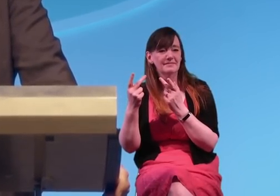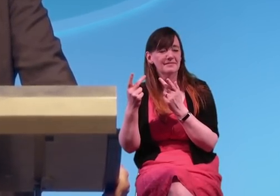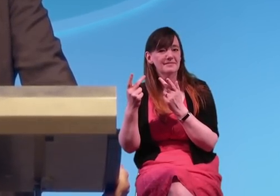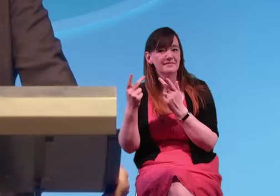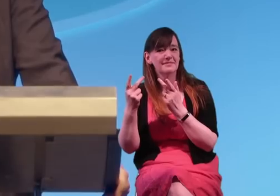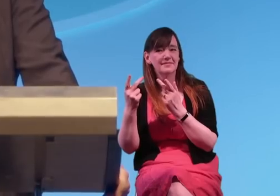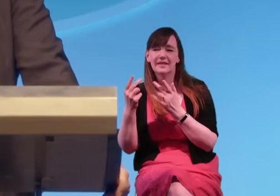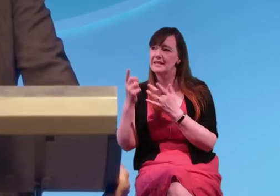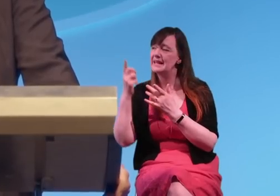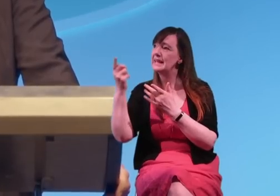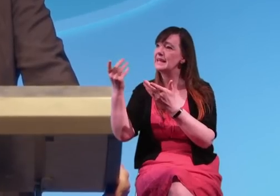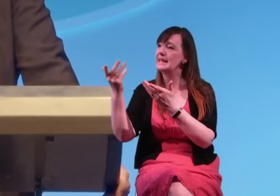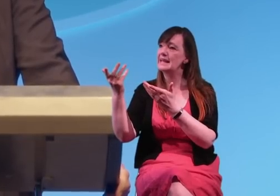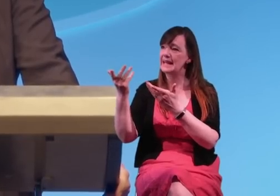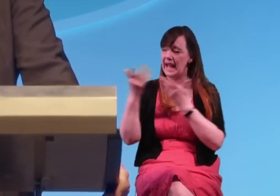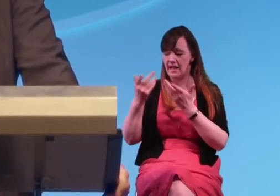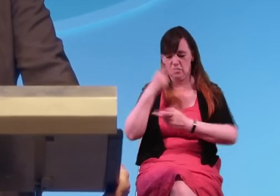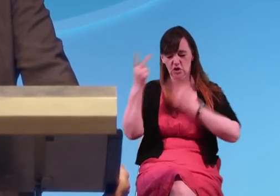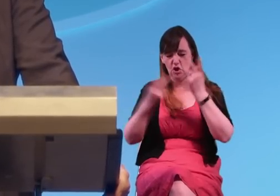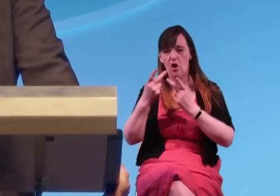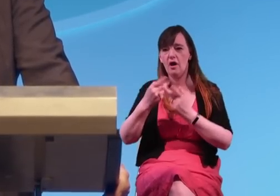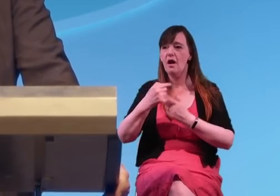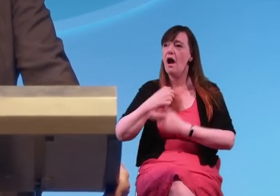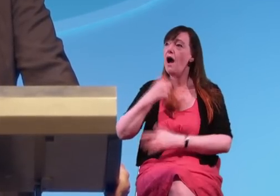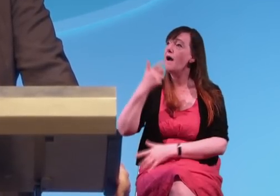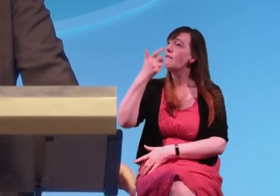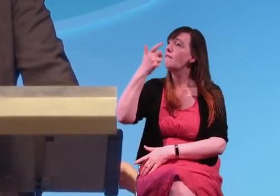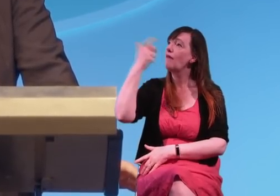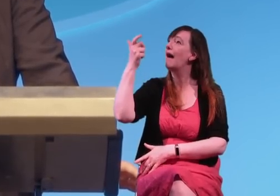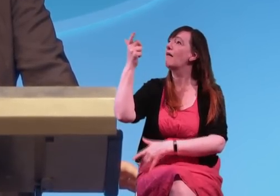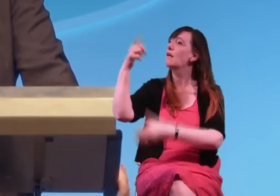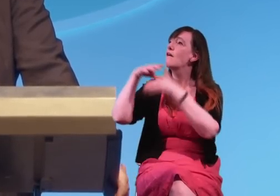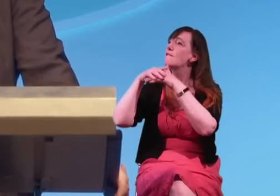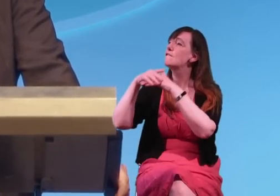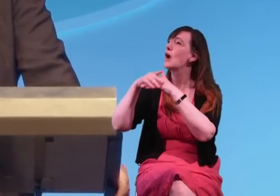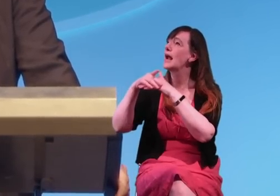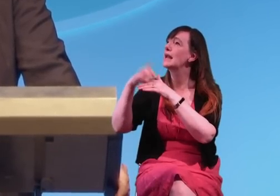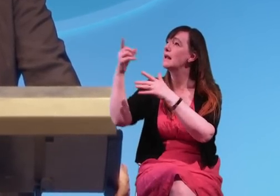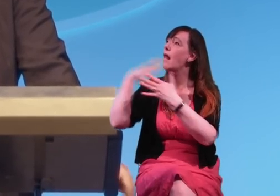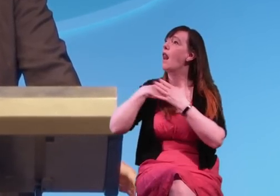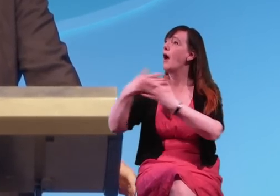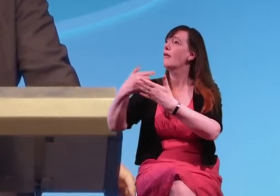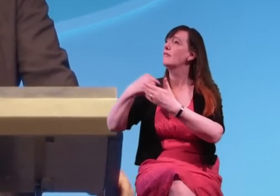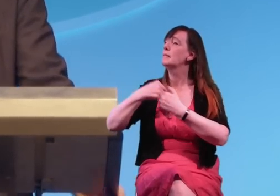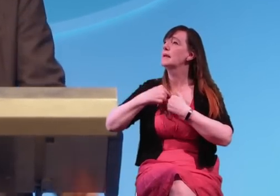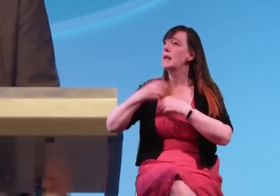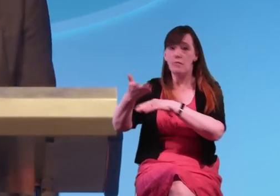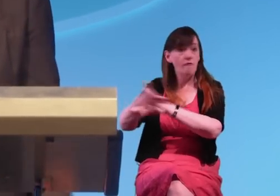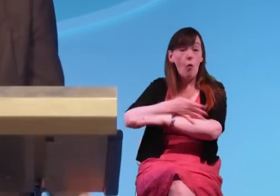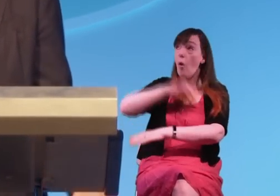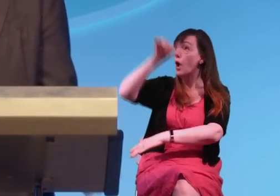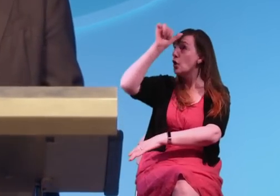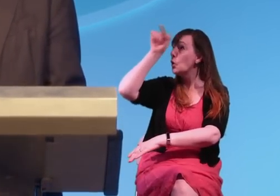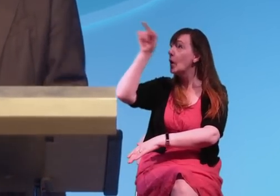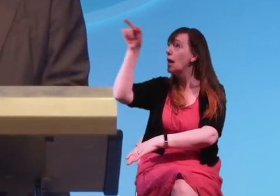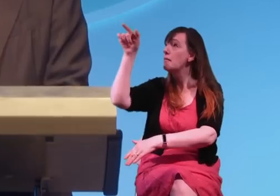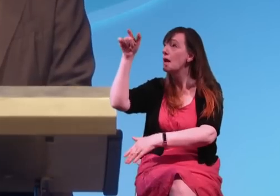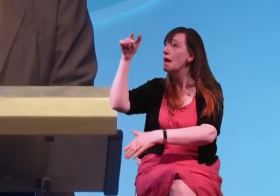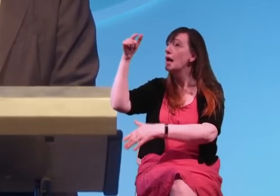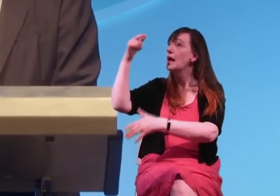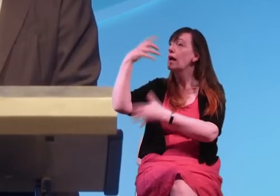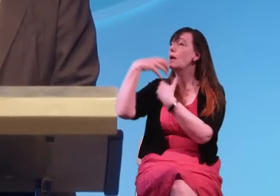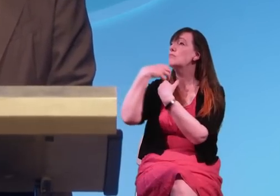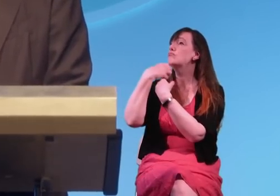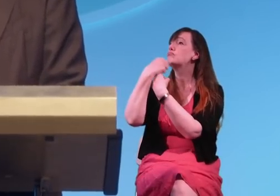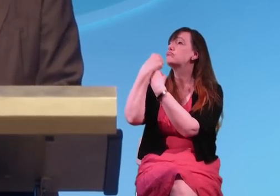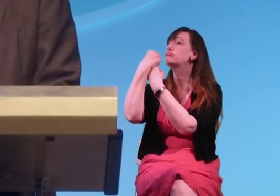but he gave us, I found a friend, oh, such a friend. He loved me ere I knew him. He drew me with the cords of love, and thus he bound me